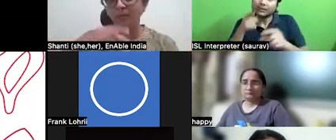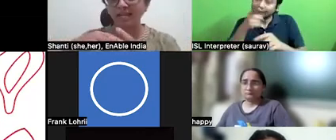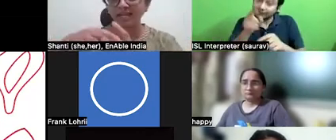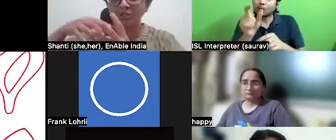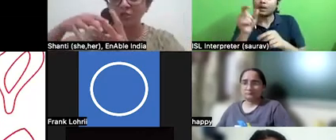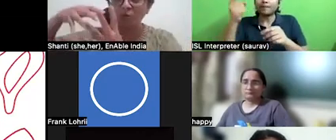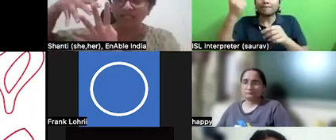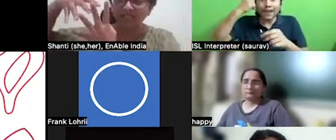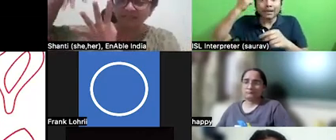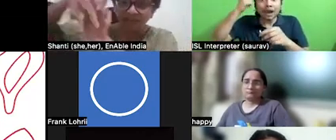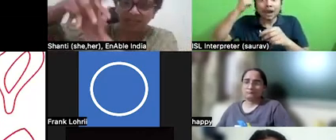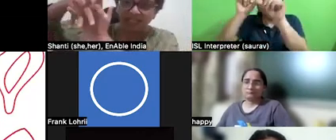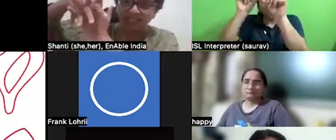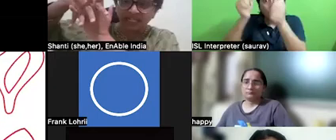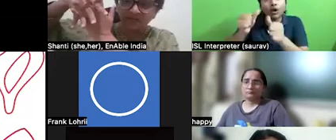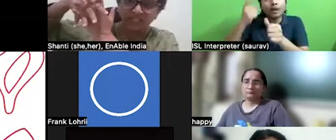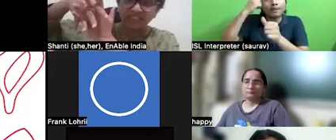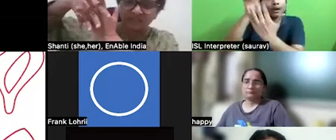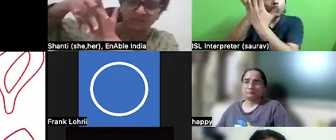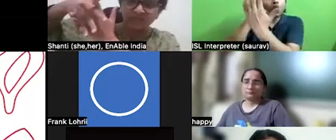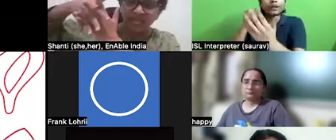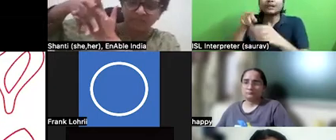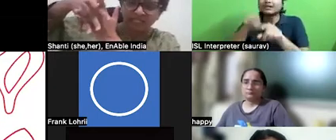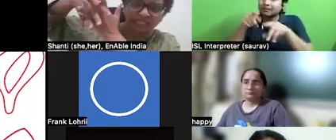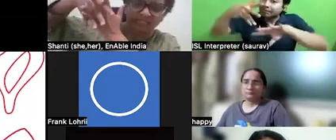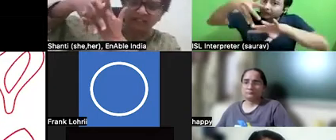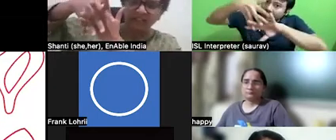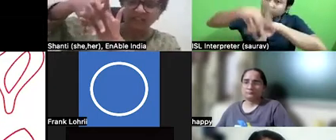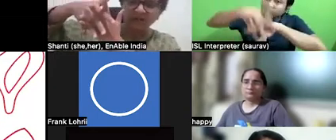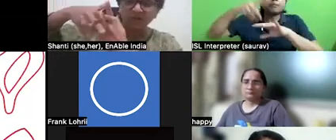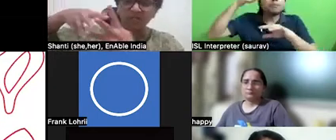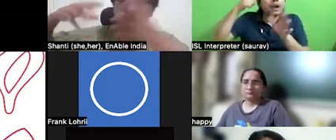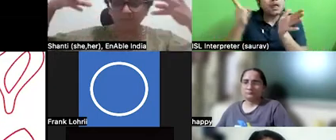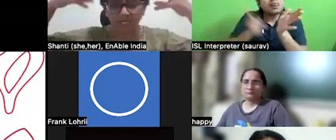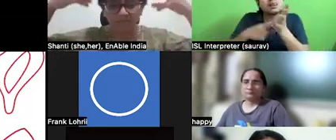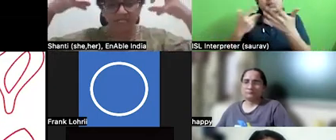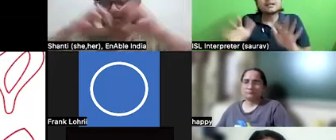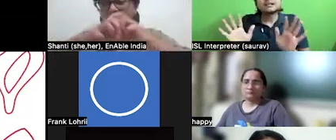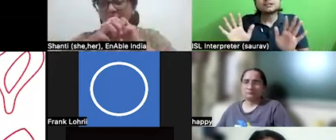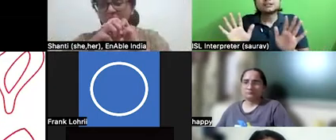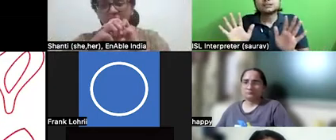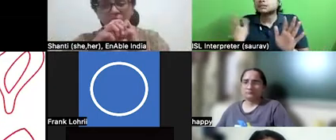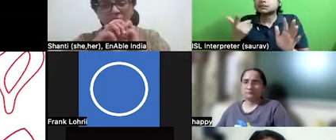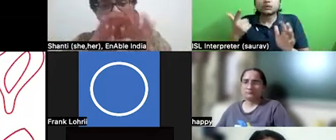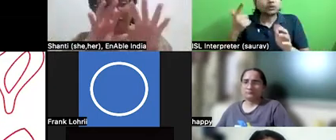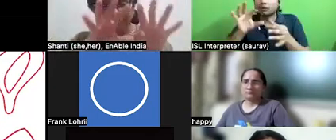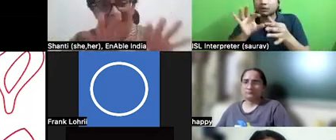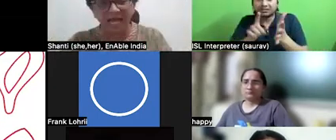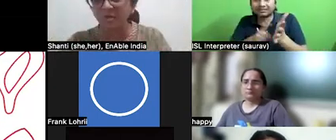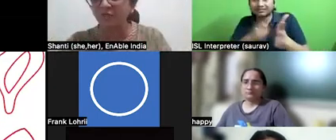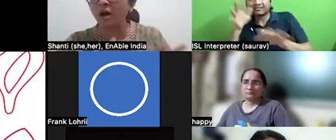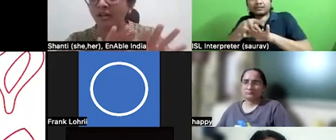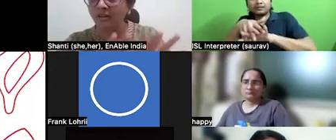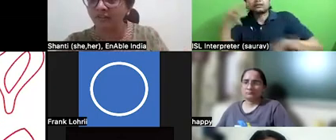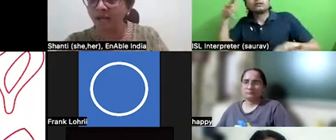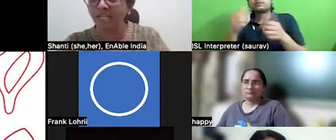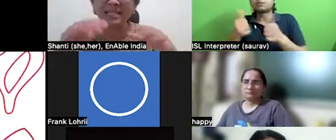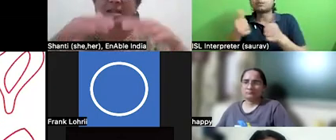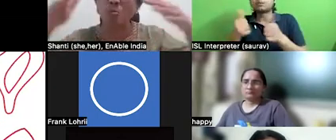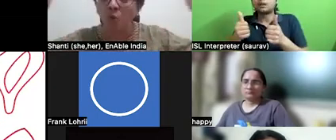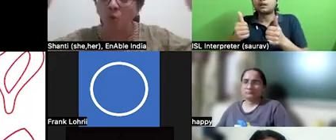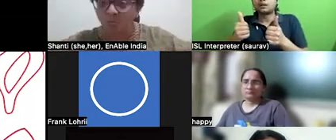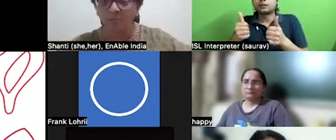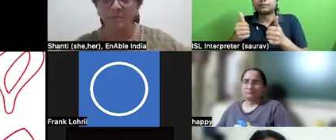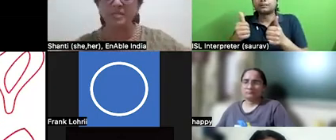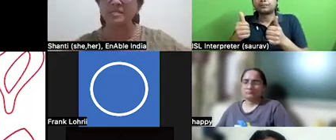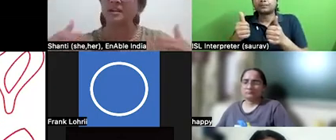I love the way it's shown in the deaf. It's kind of like, it's stuck in the ground. It becomes like, so even if it's happened for 100 families,